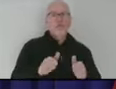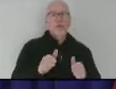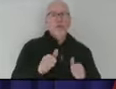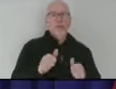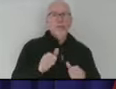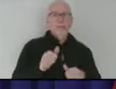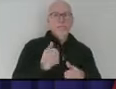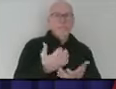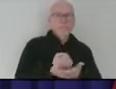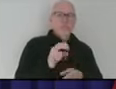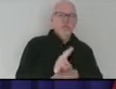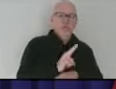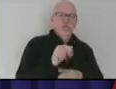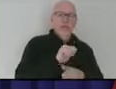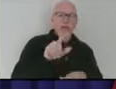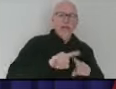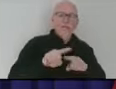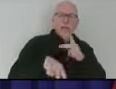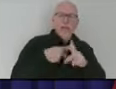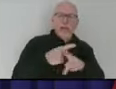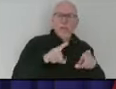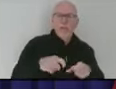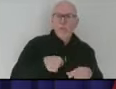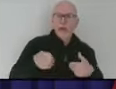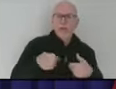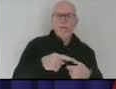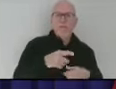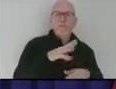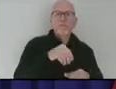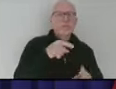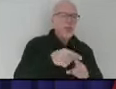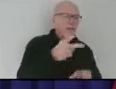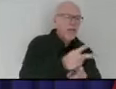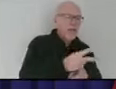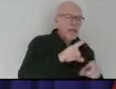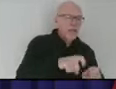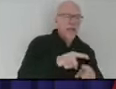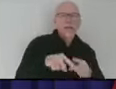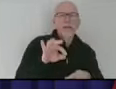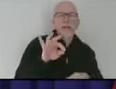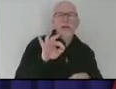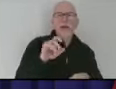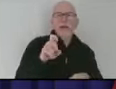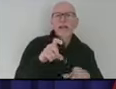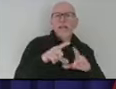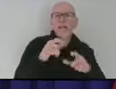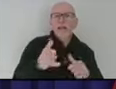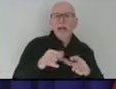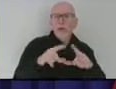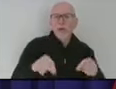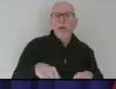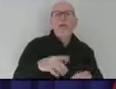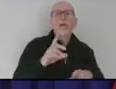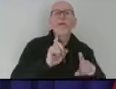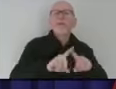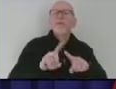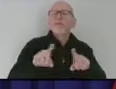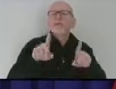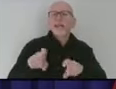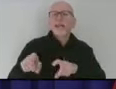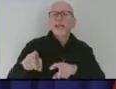every single type of test that we have, including point-of-care tests, including the BioNX Now card tests, those point-of-care tests that are